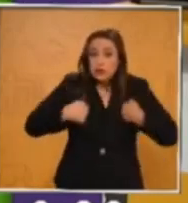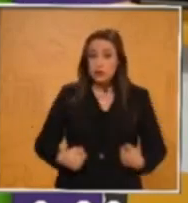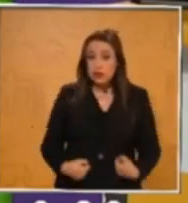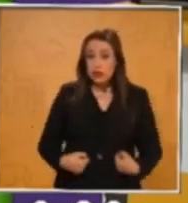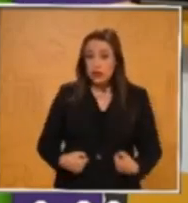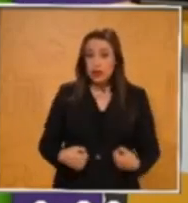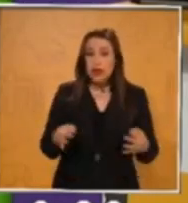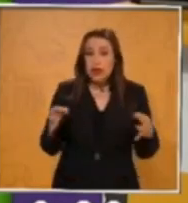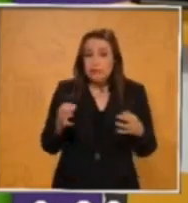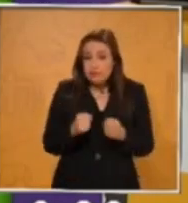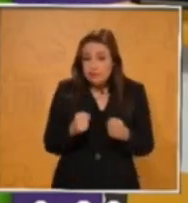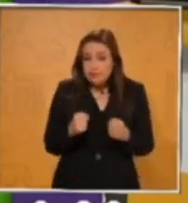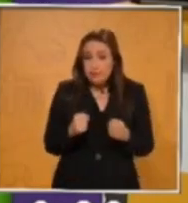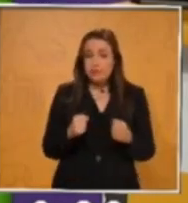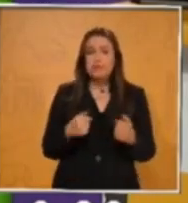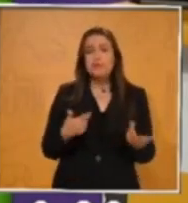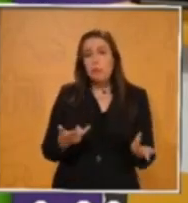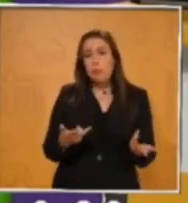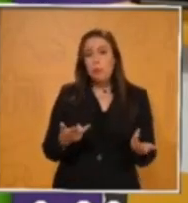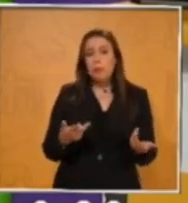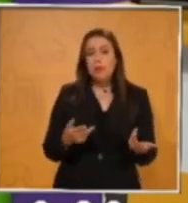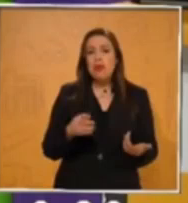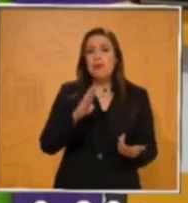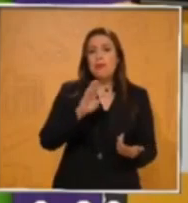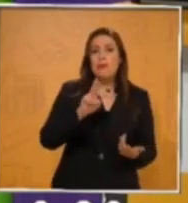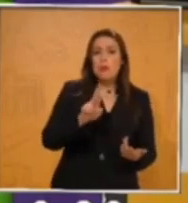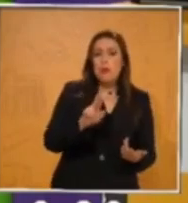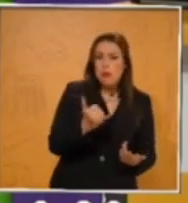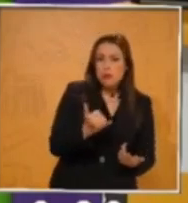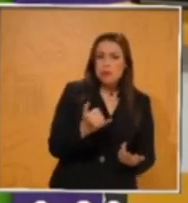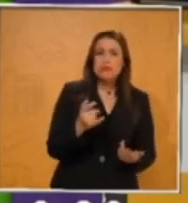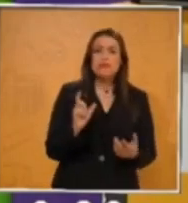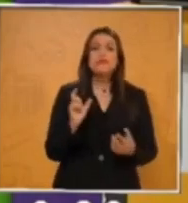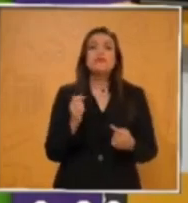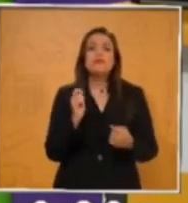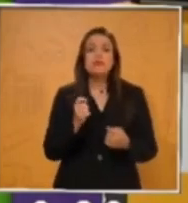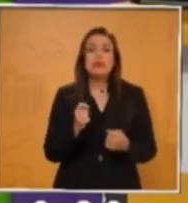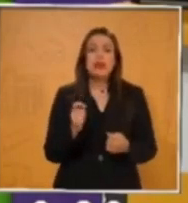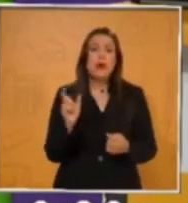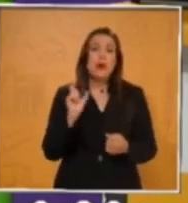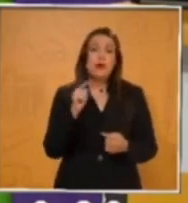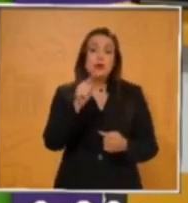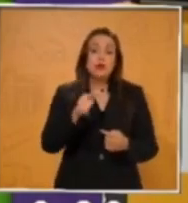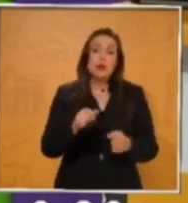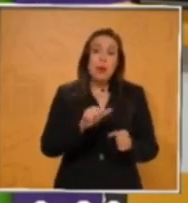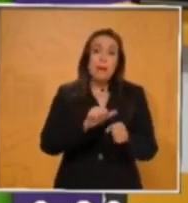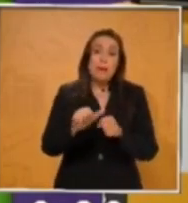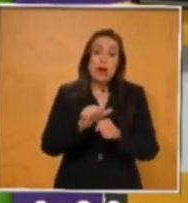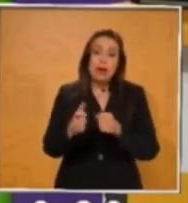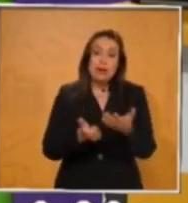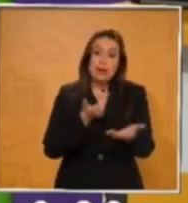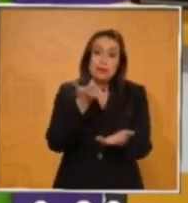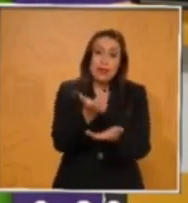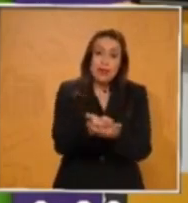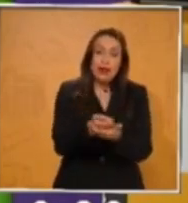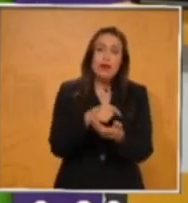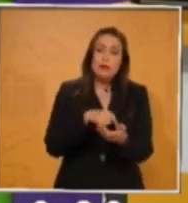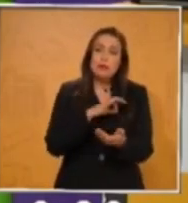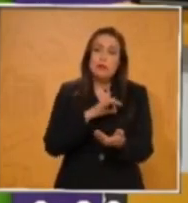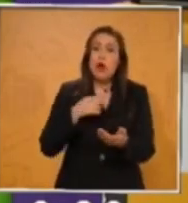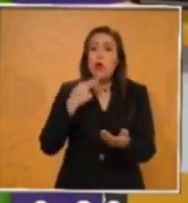What is the action in blue? Buy. Well, buy, it's when you give money or when you use your credit